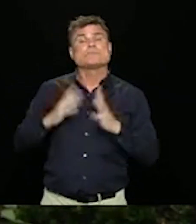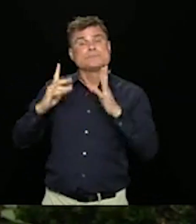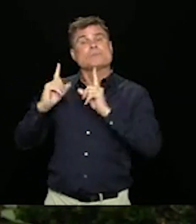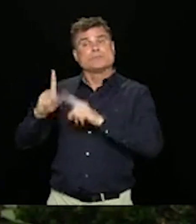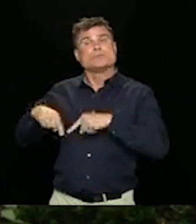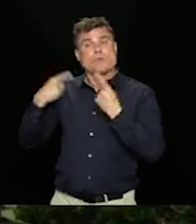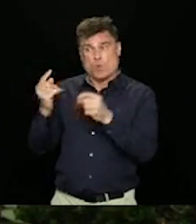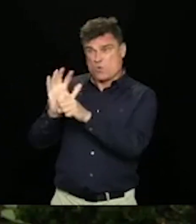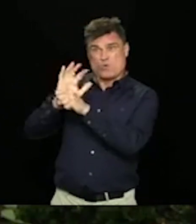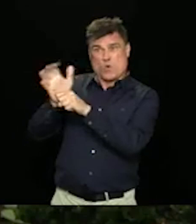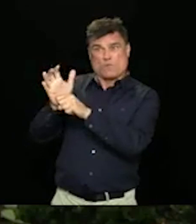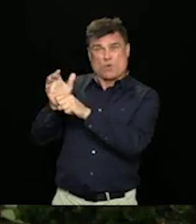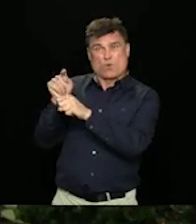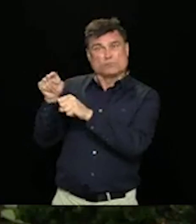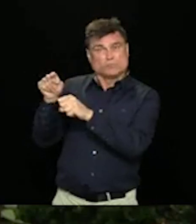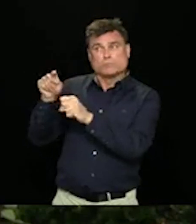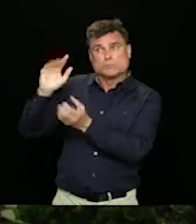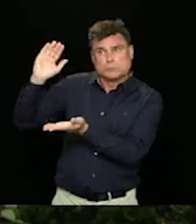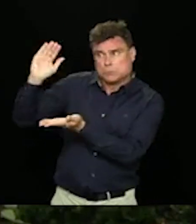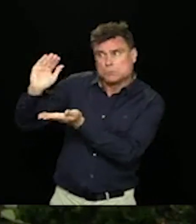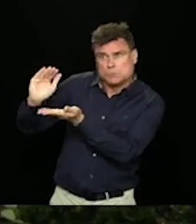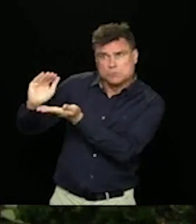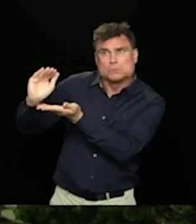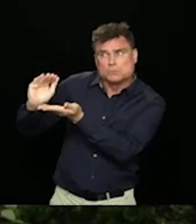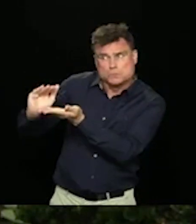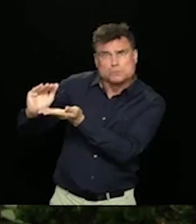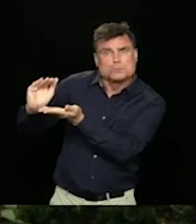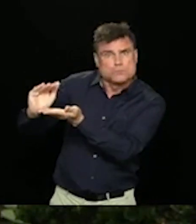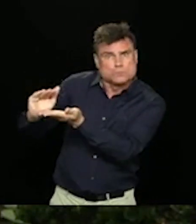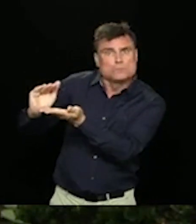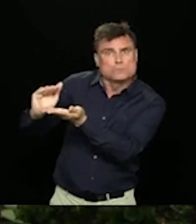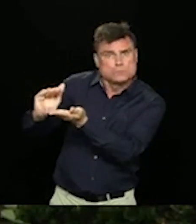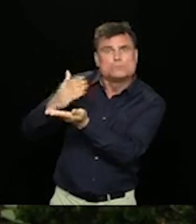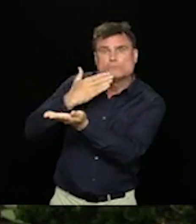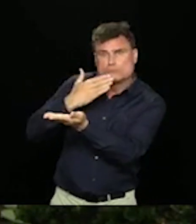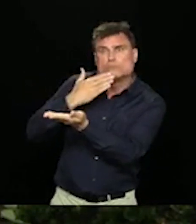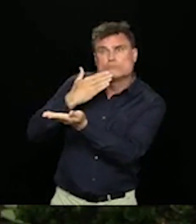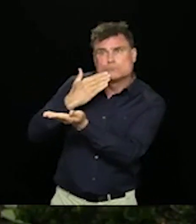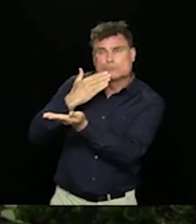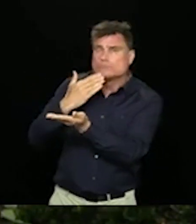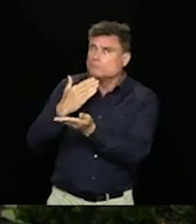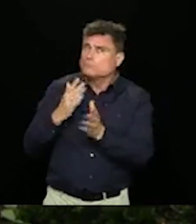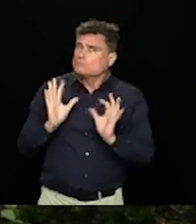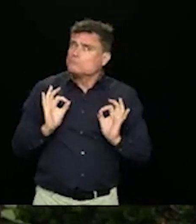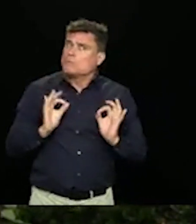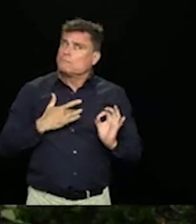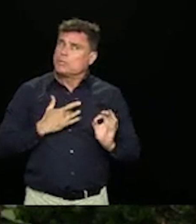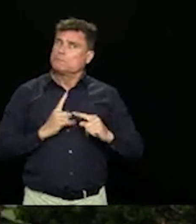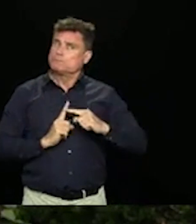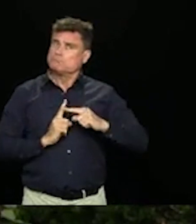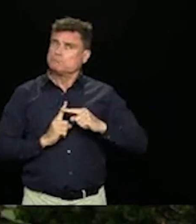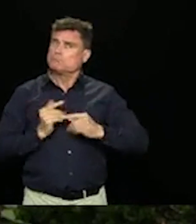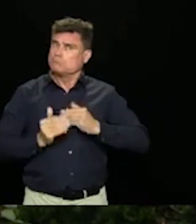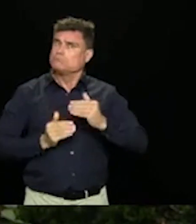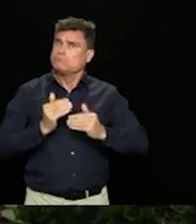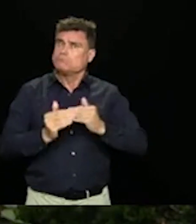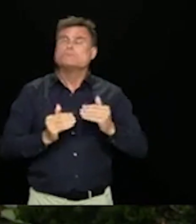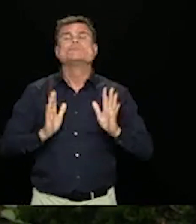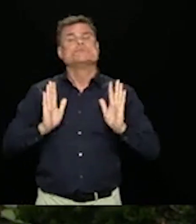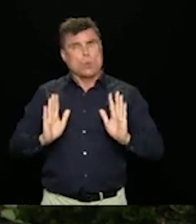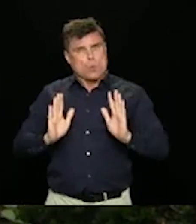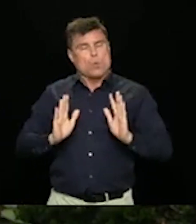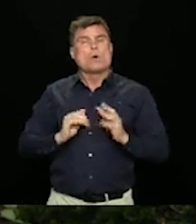numbers. That's going to change and go up and down in the days and weeks ahead. But the data looks promising, and so we're reaching out to